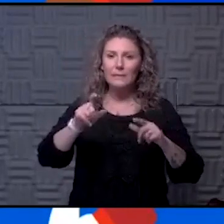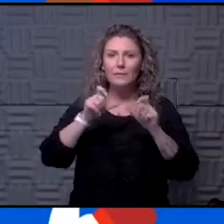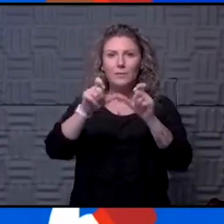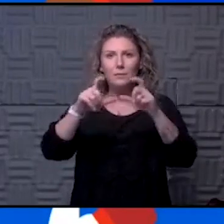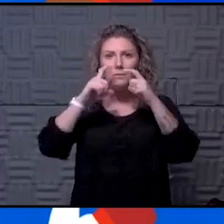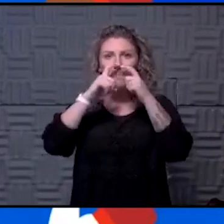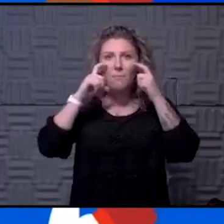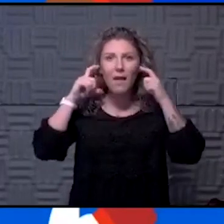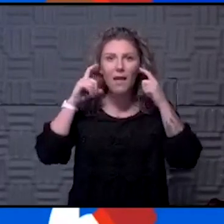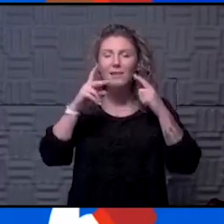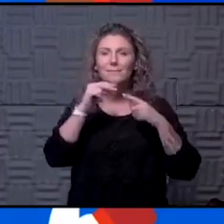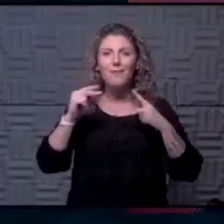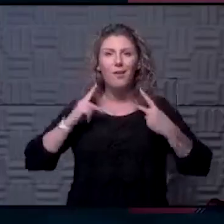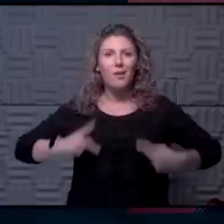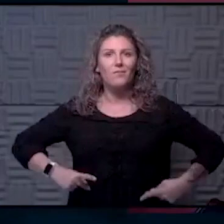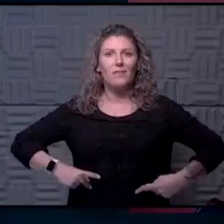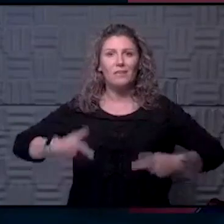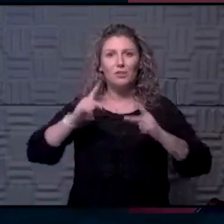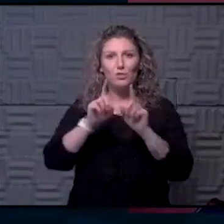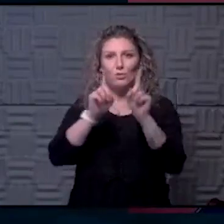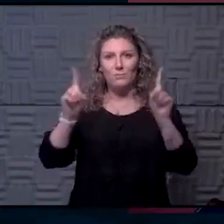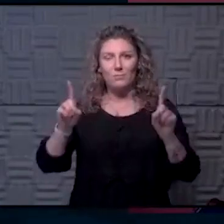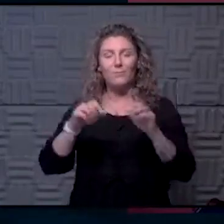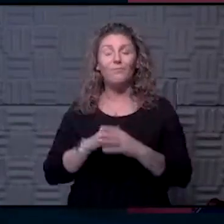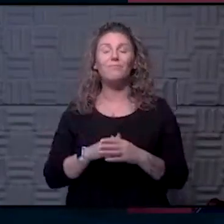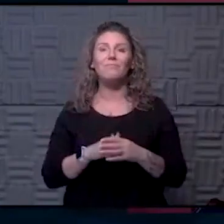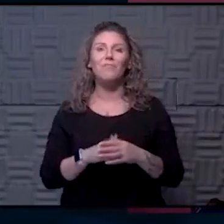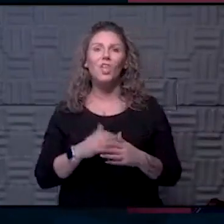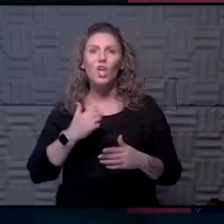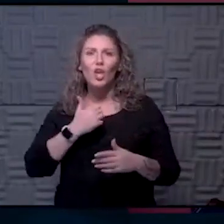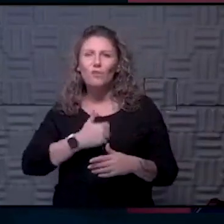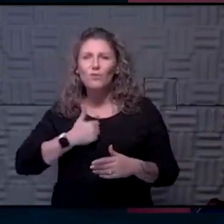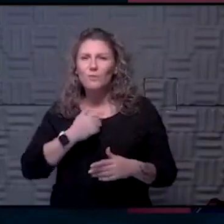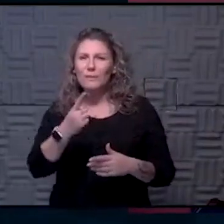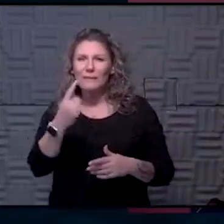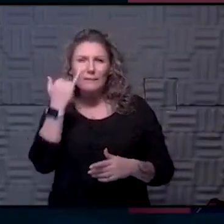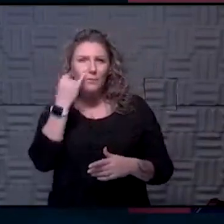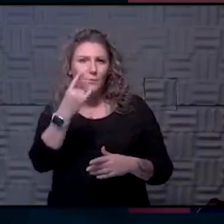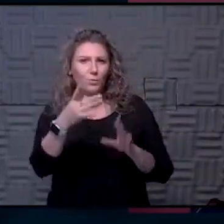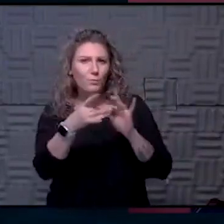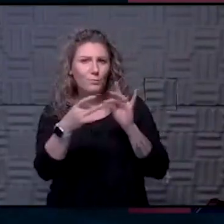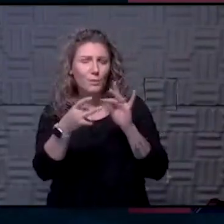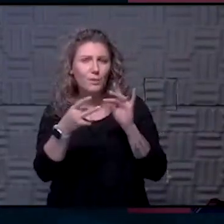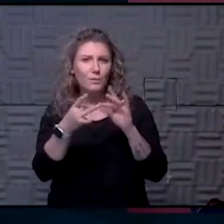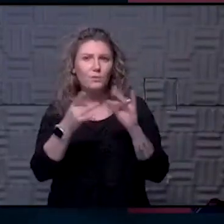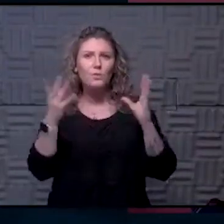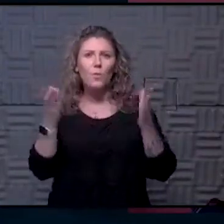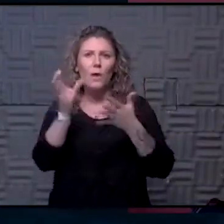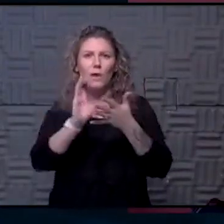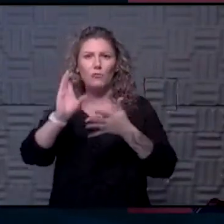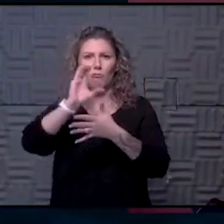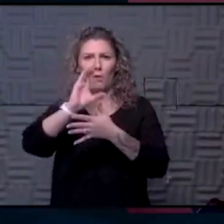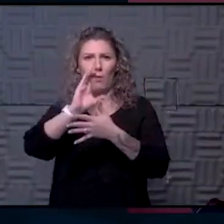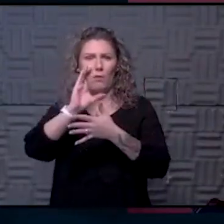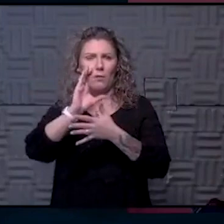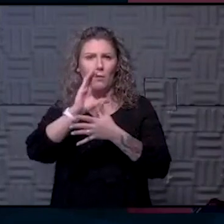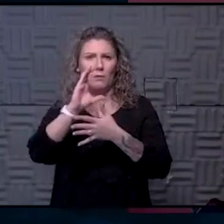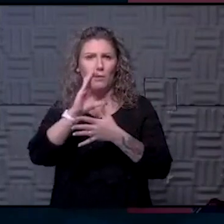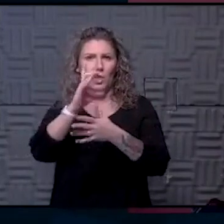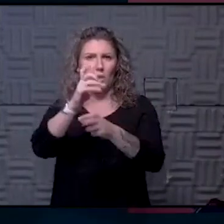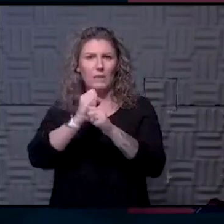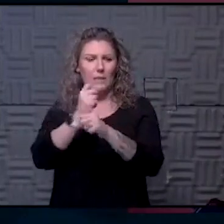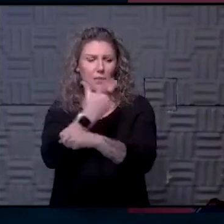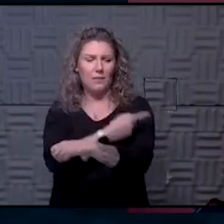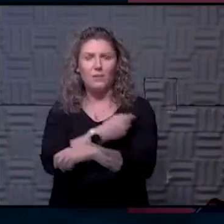and physical distance. Right. Dr. Areola, forgive me if you said this, but what are criteria for getting vaccine